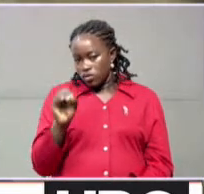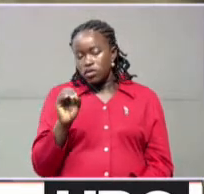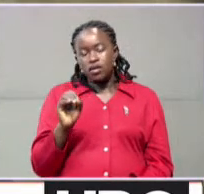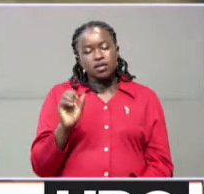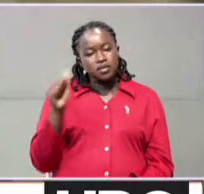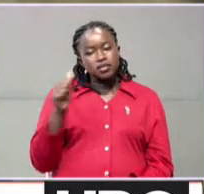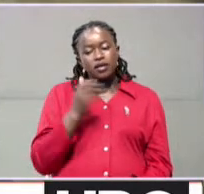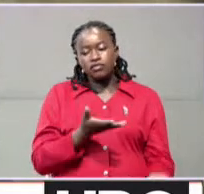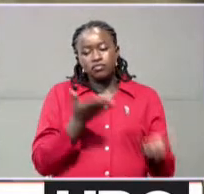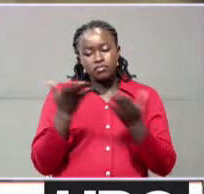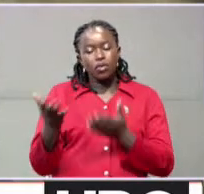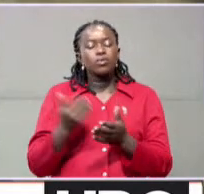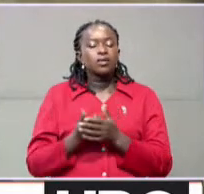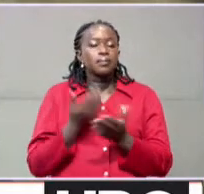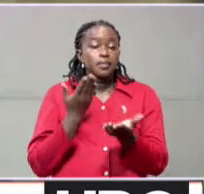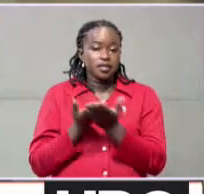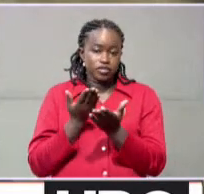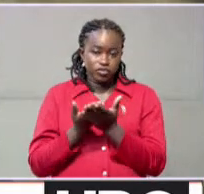table repetition